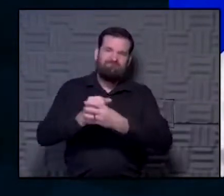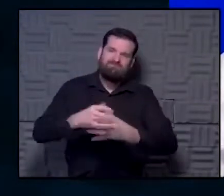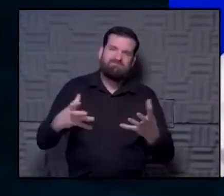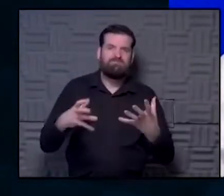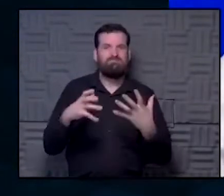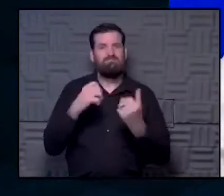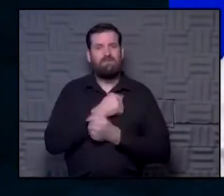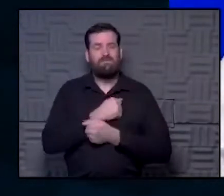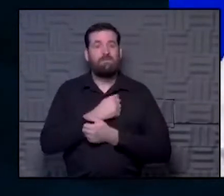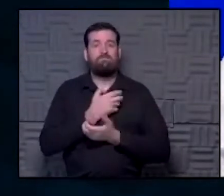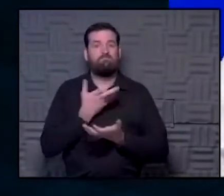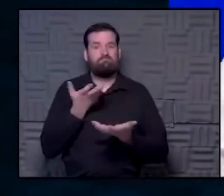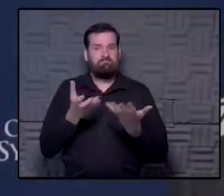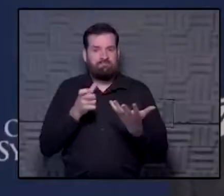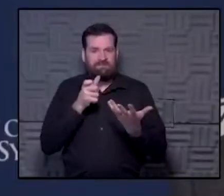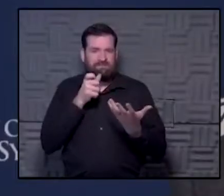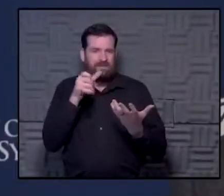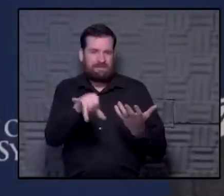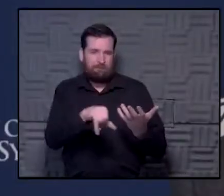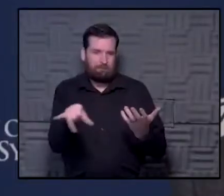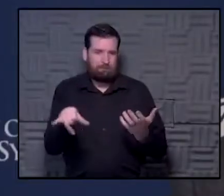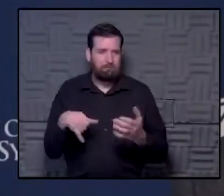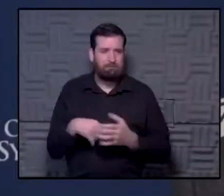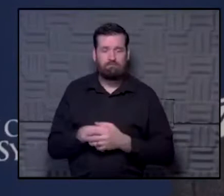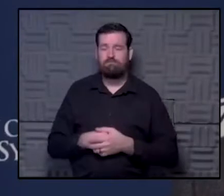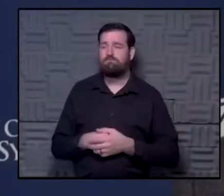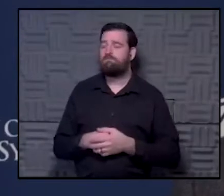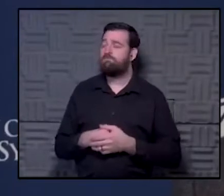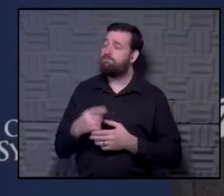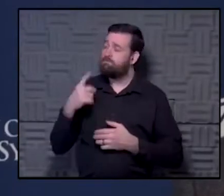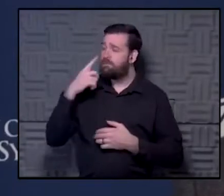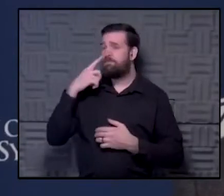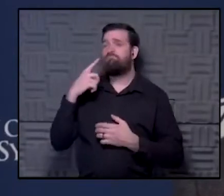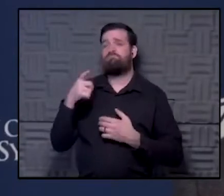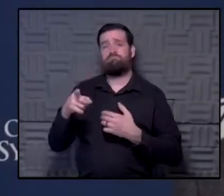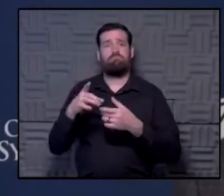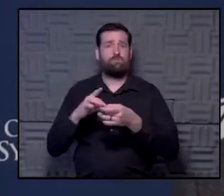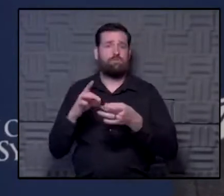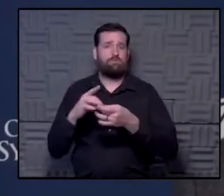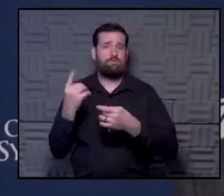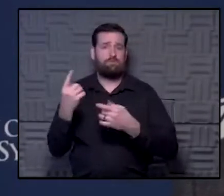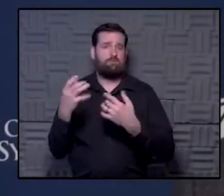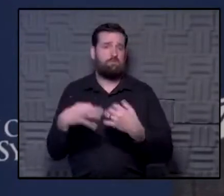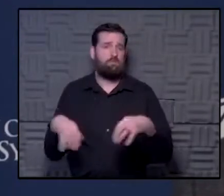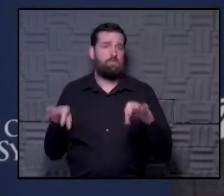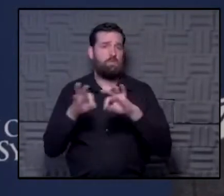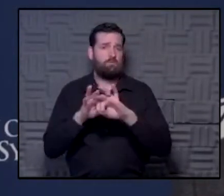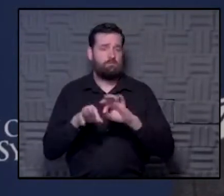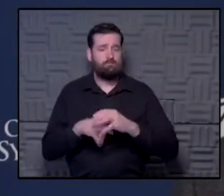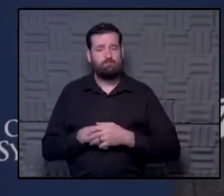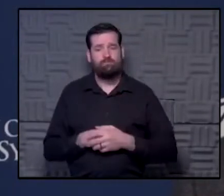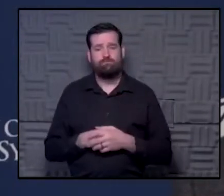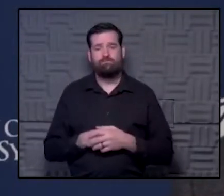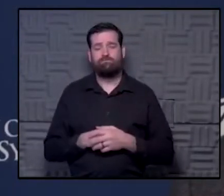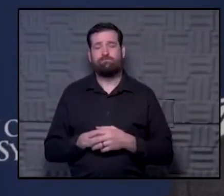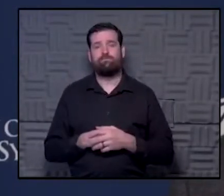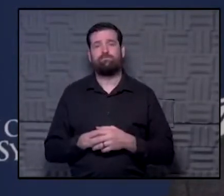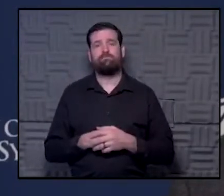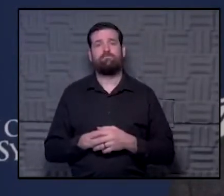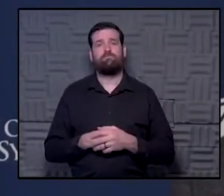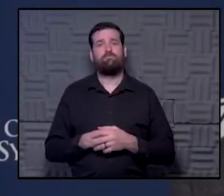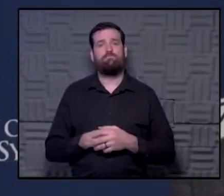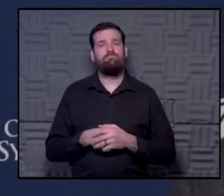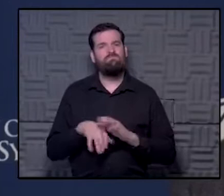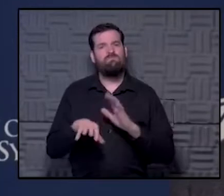in such a corporeal form? Well, I think that you touch on something very important, which is